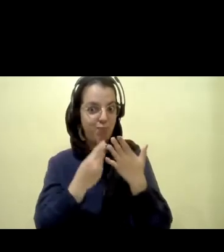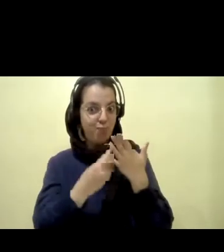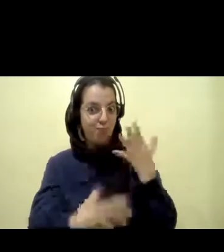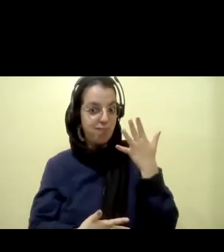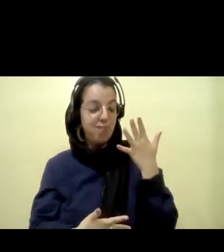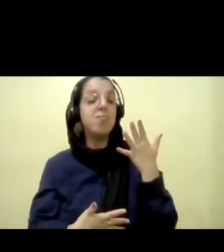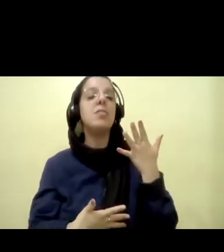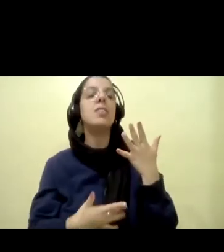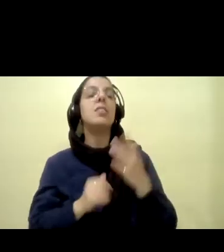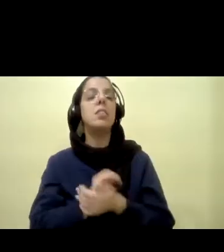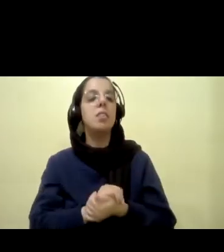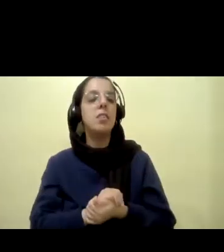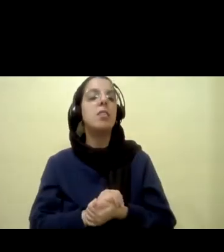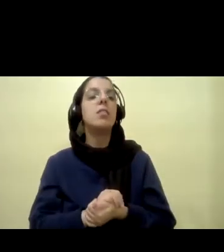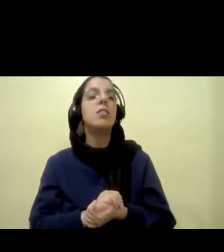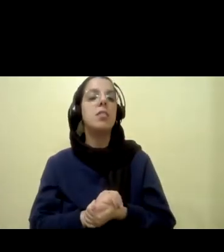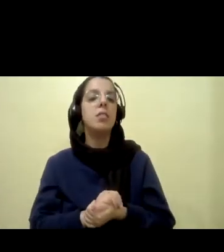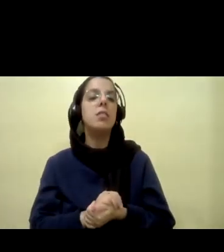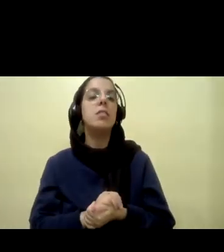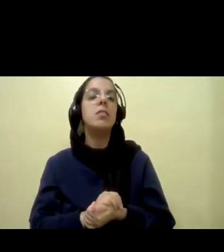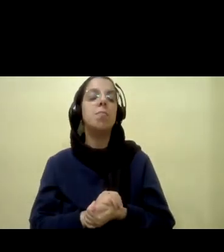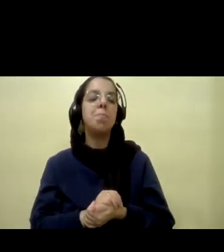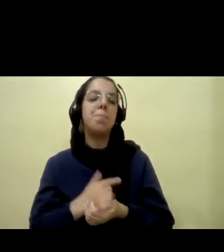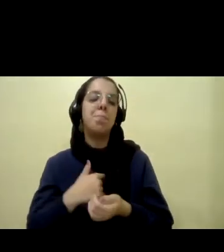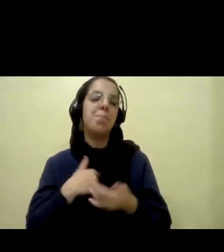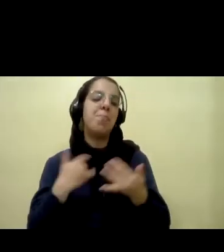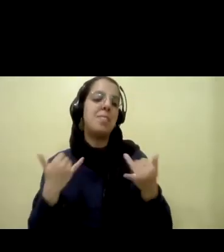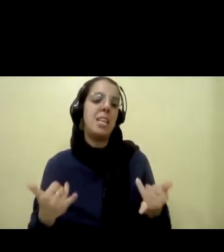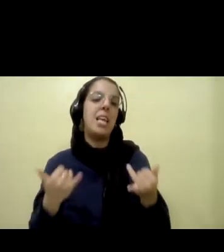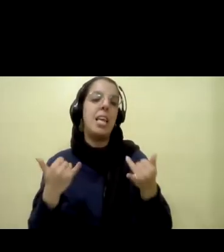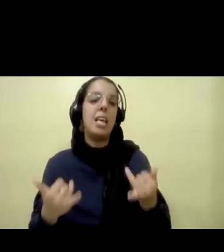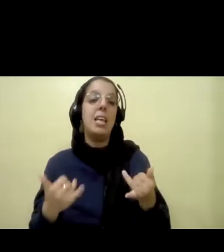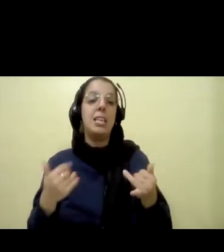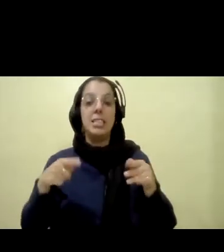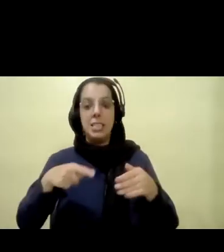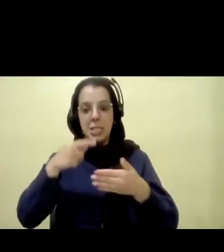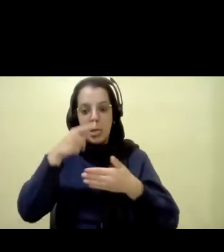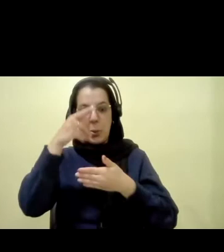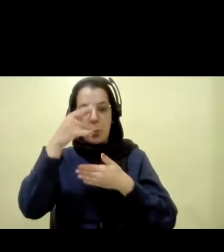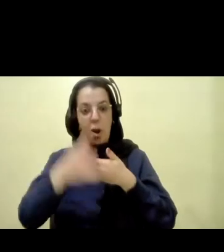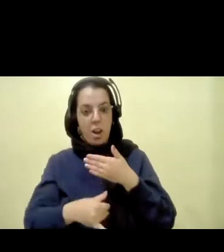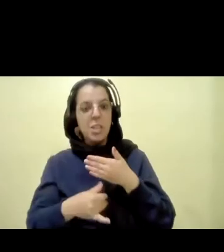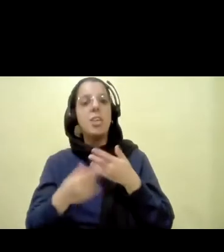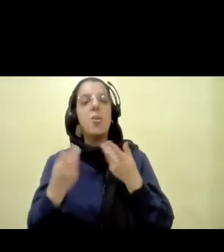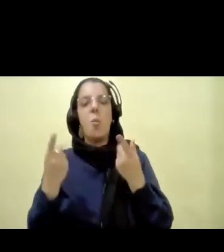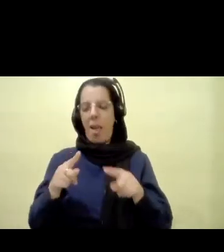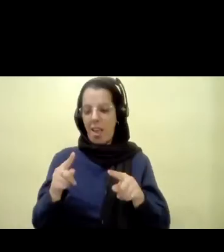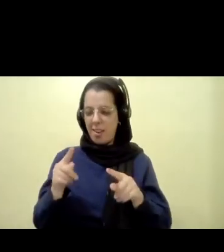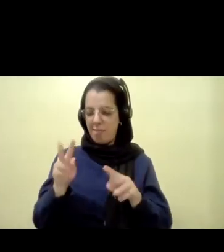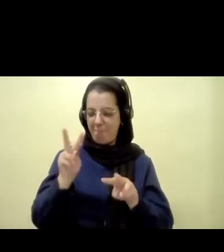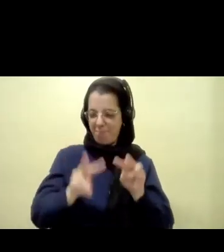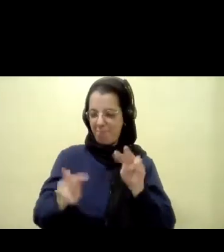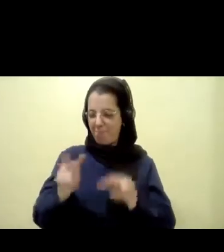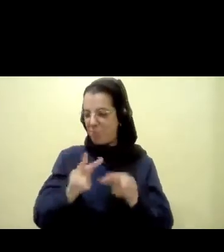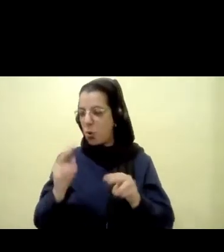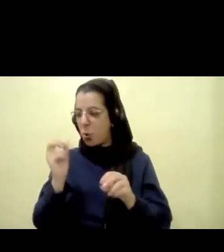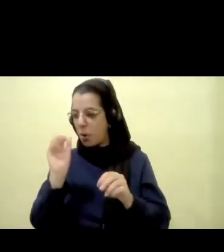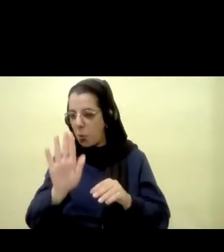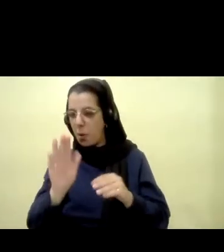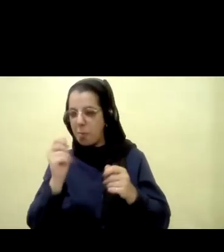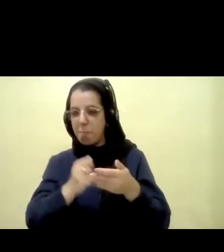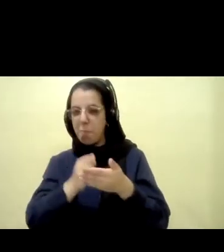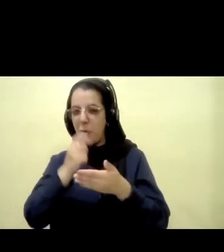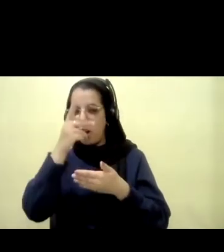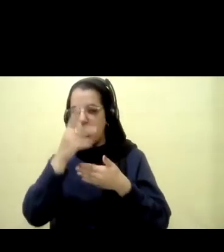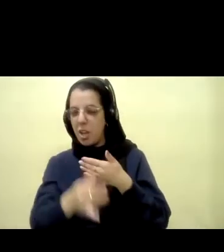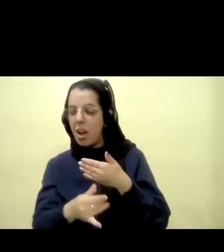that, as we learn more about this project and the rhythms of this project, and also the complexities of working in